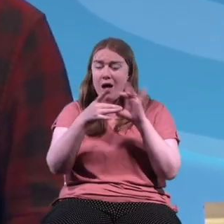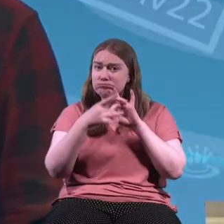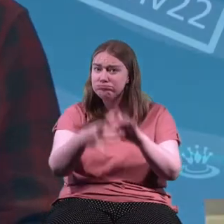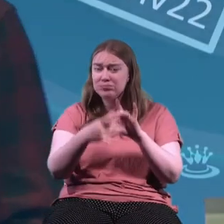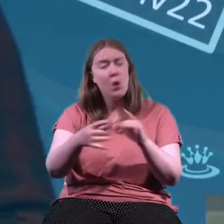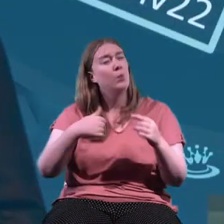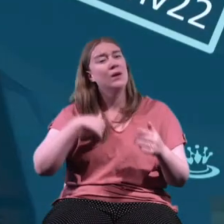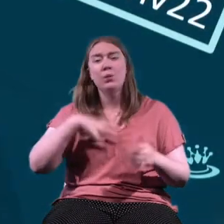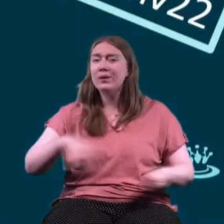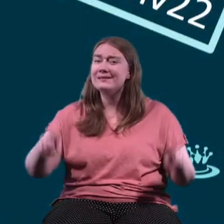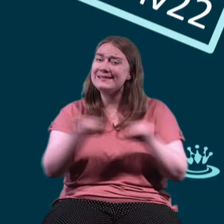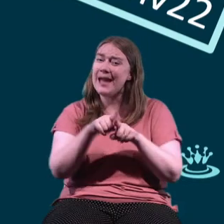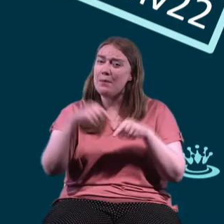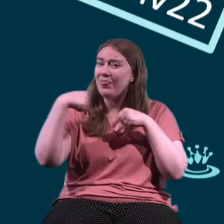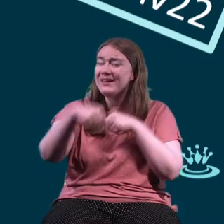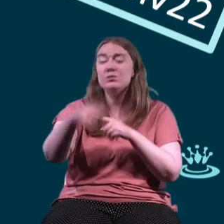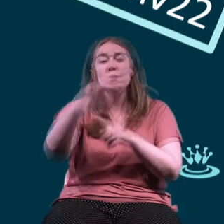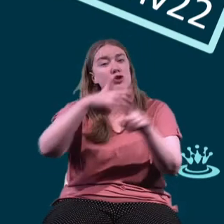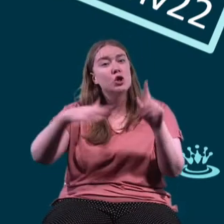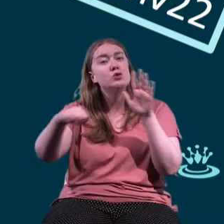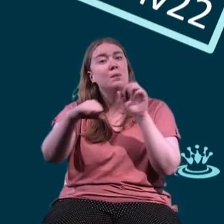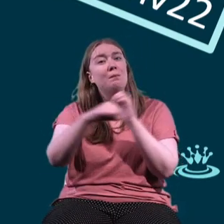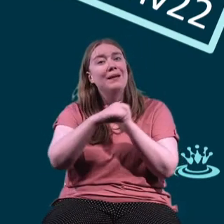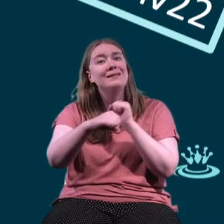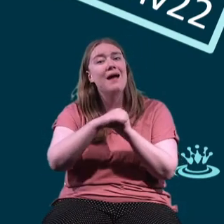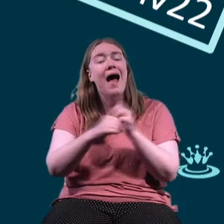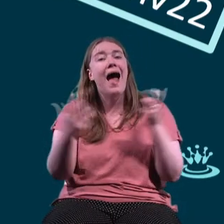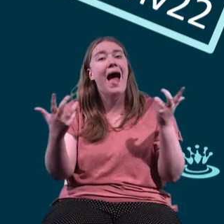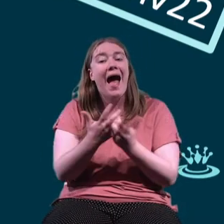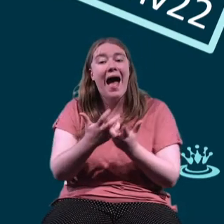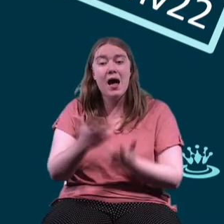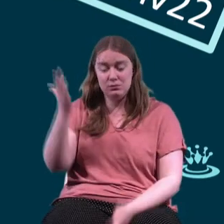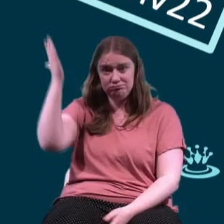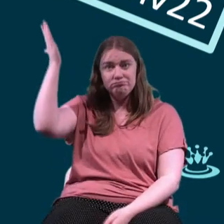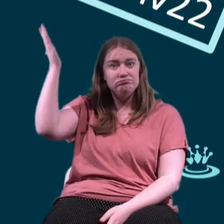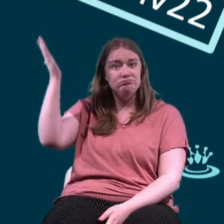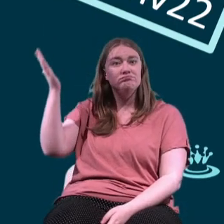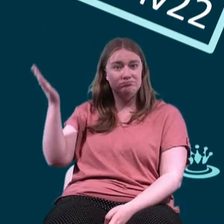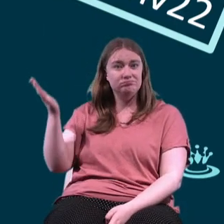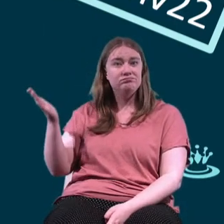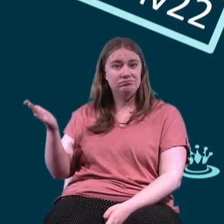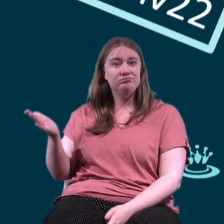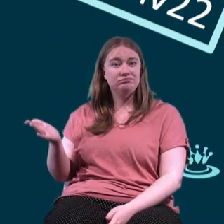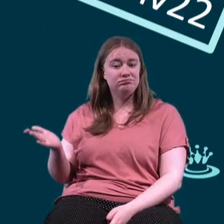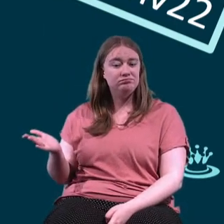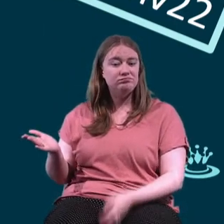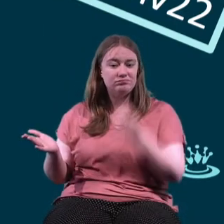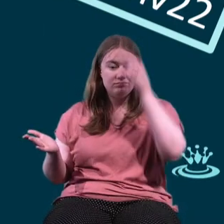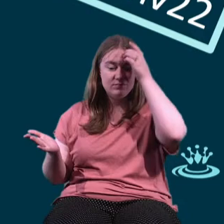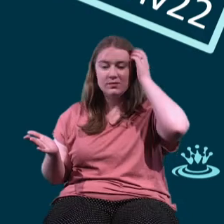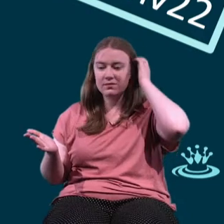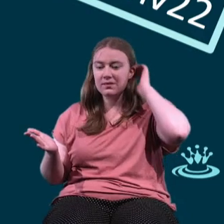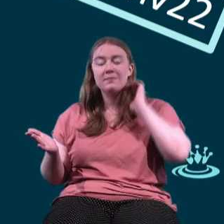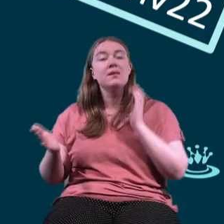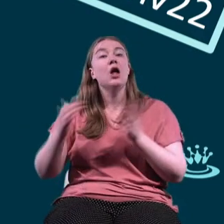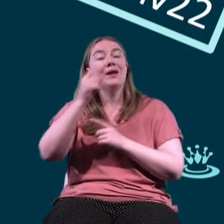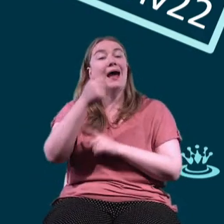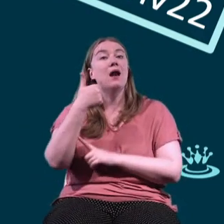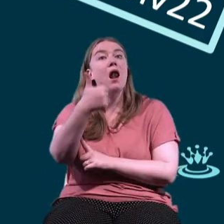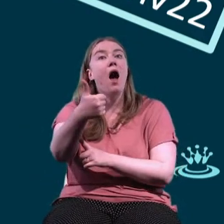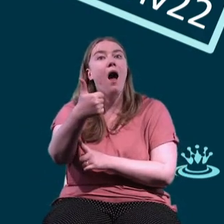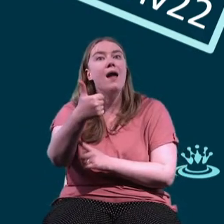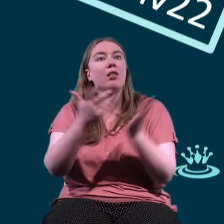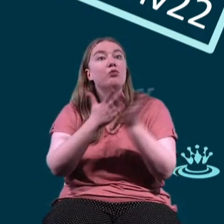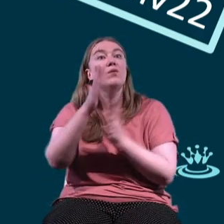happen again. There's a number of ways you can do that. On the screen there, you can like the page on